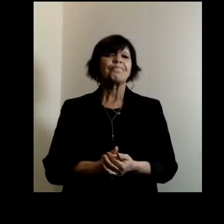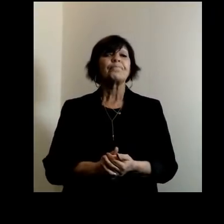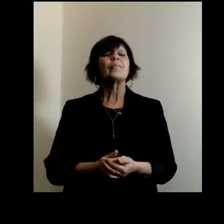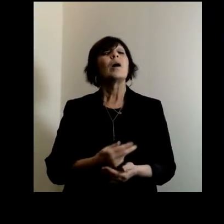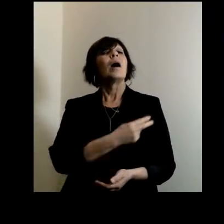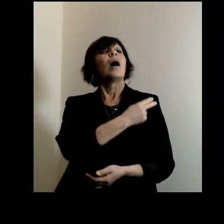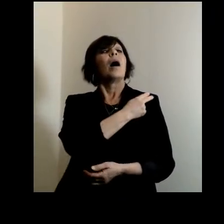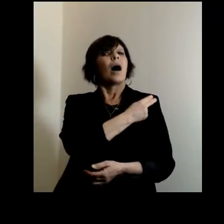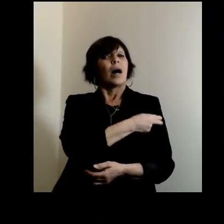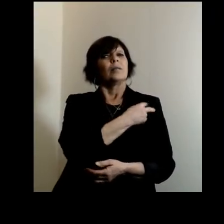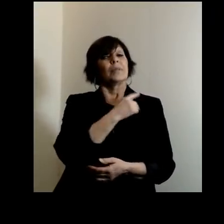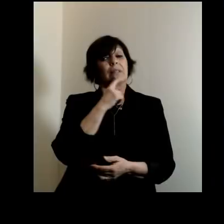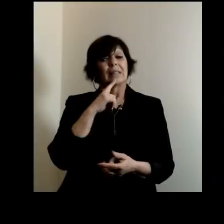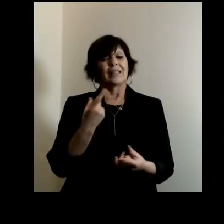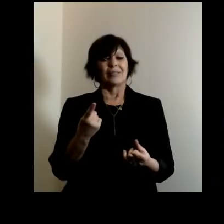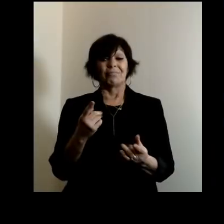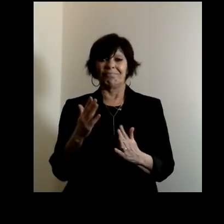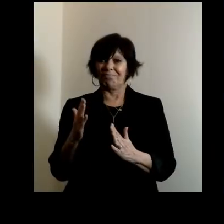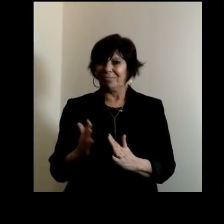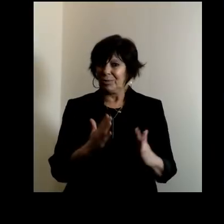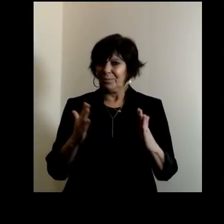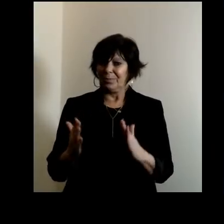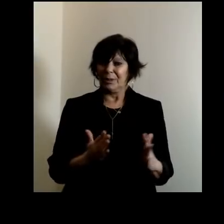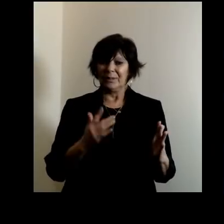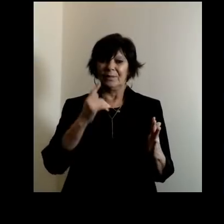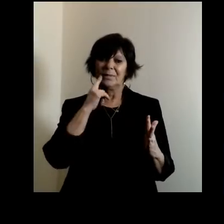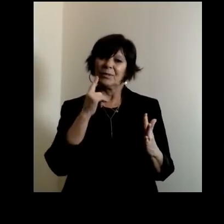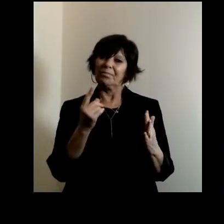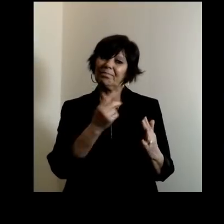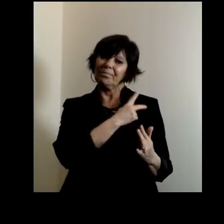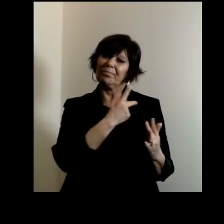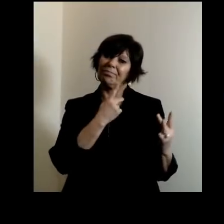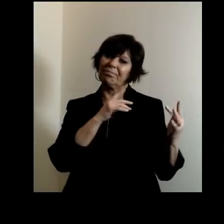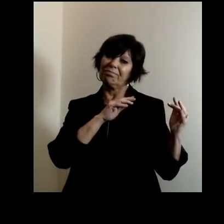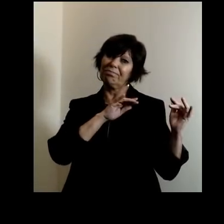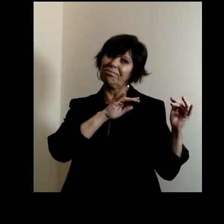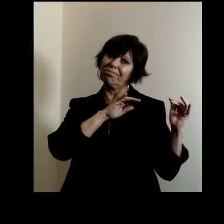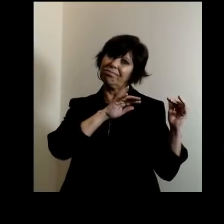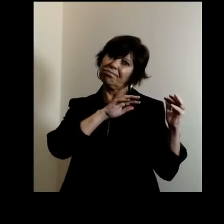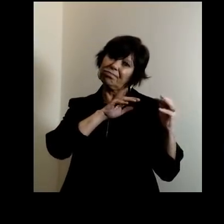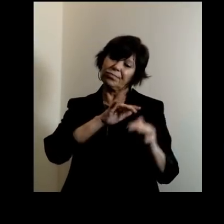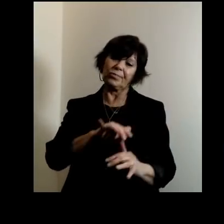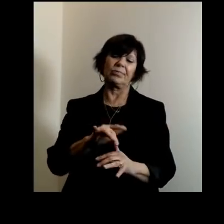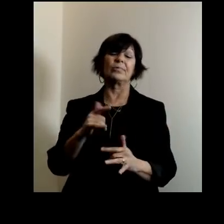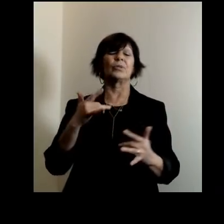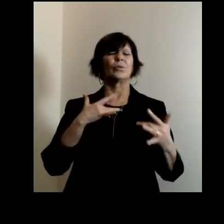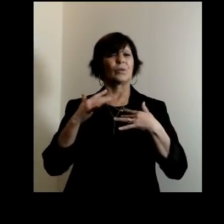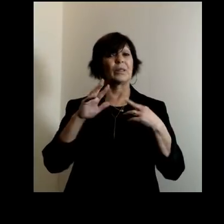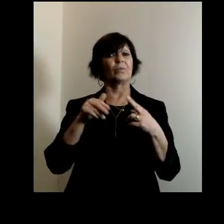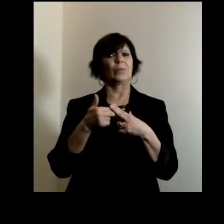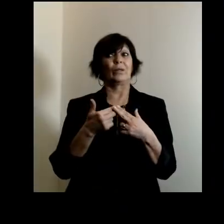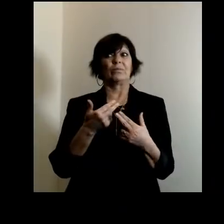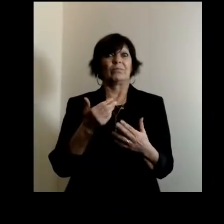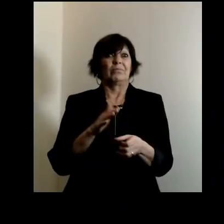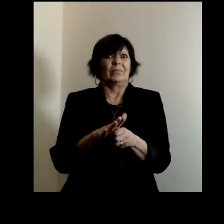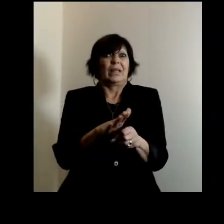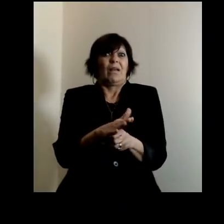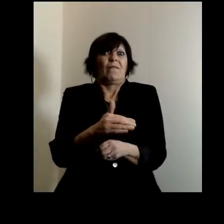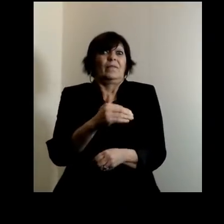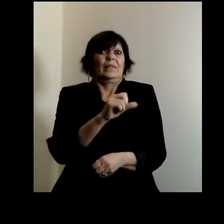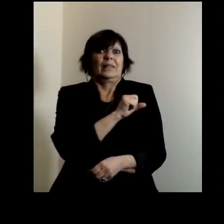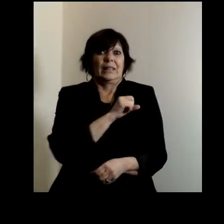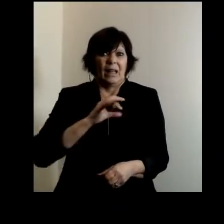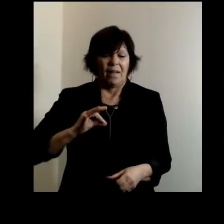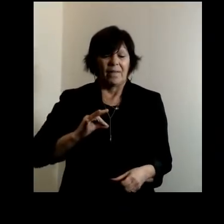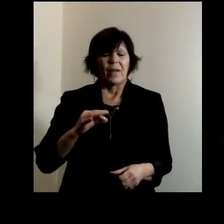Hospitals are preparing for a surge in patients, and they're very worried about staff capability and capacity. Dr. Burstein and I were on a